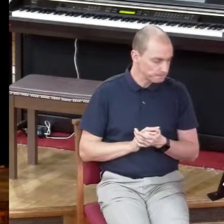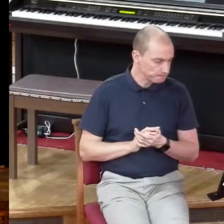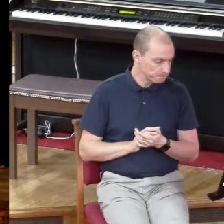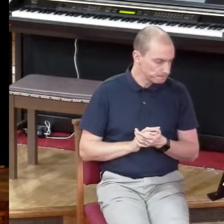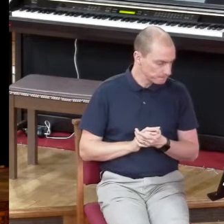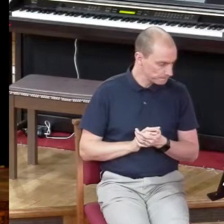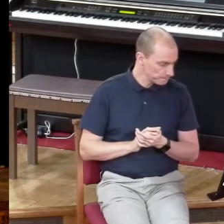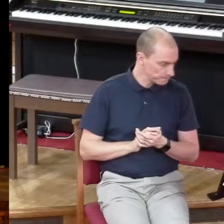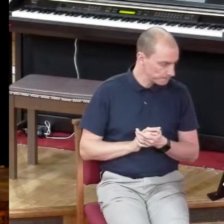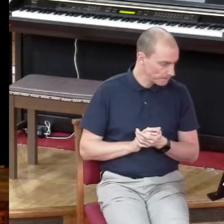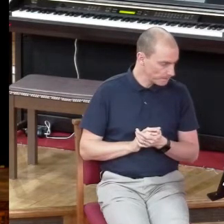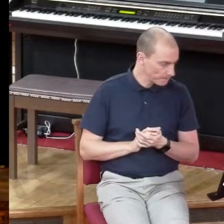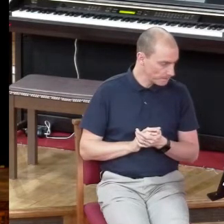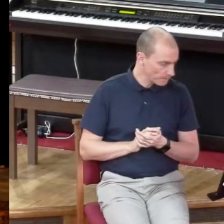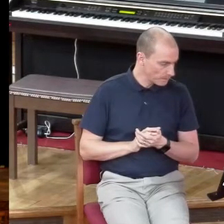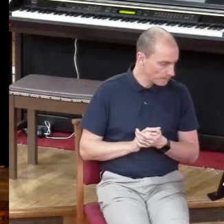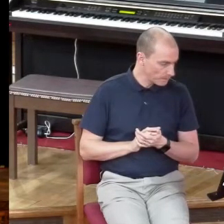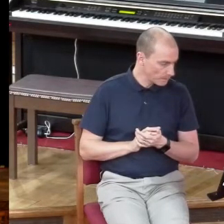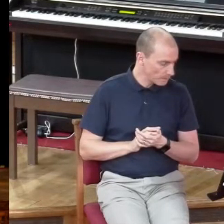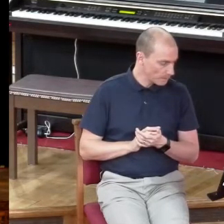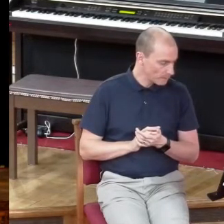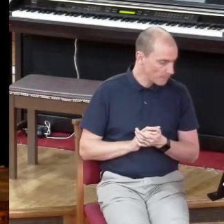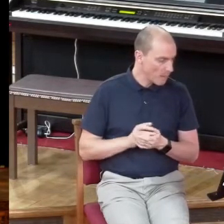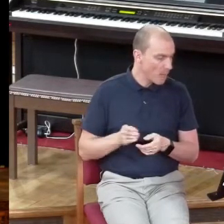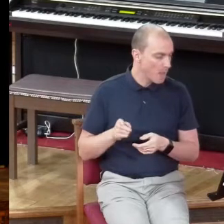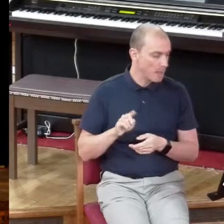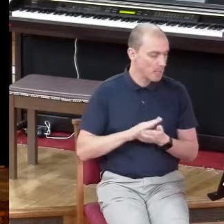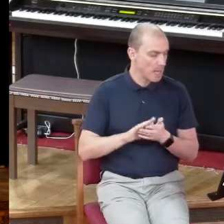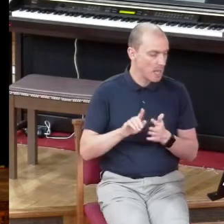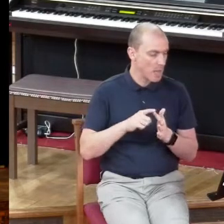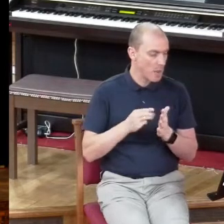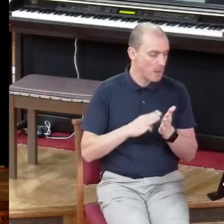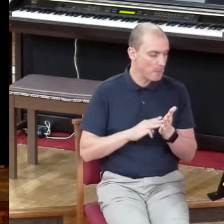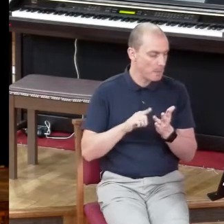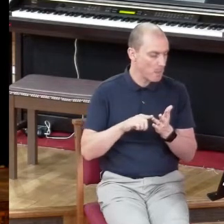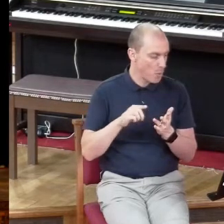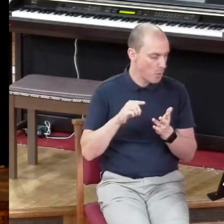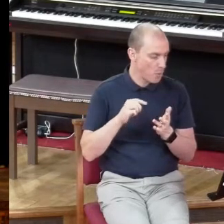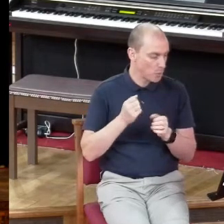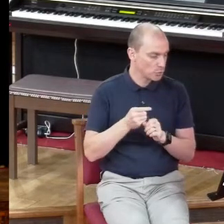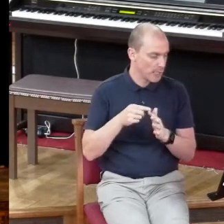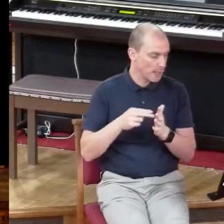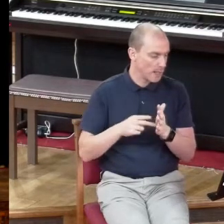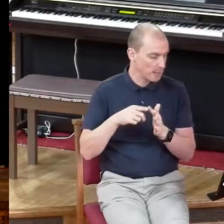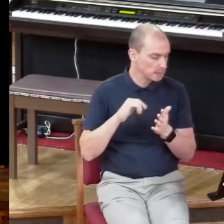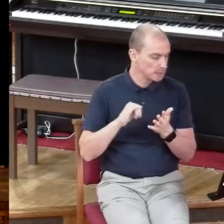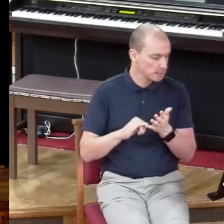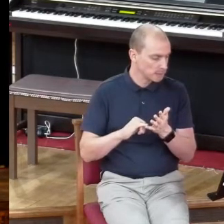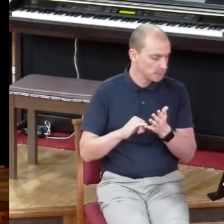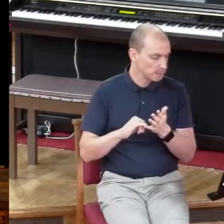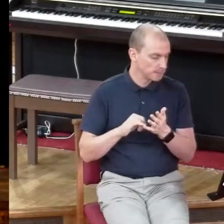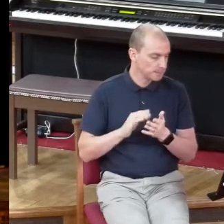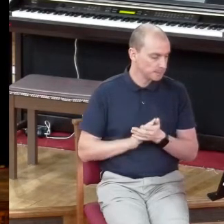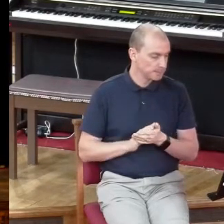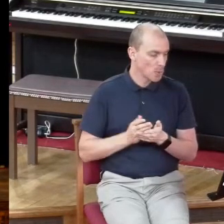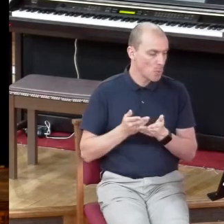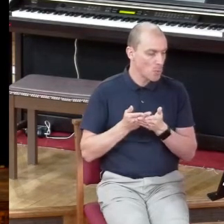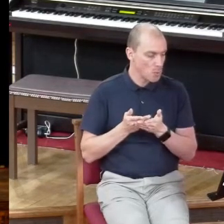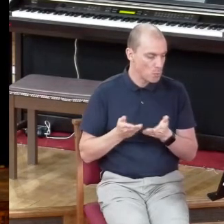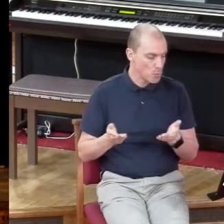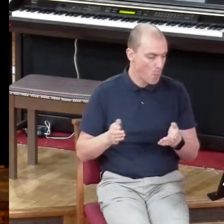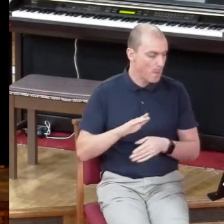the household of Onesiphorus, because he often refreshed me and was not